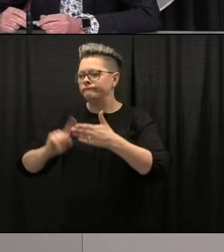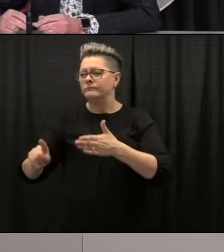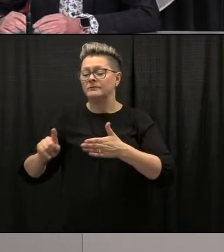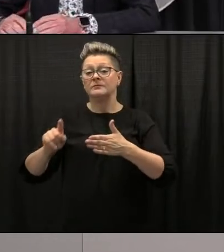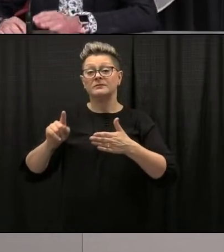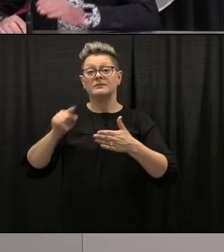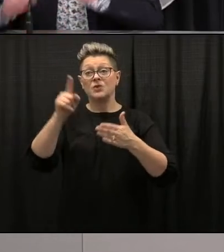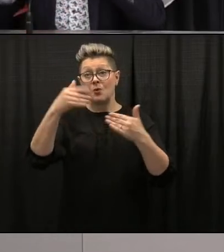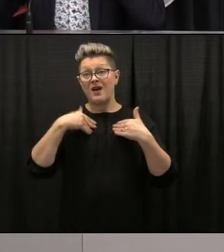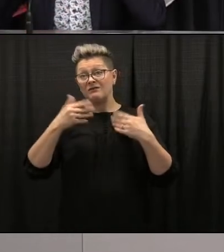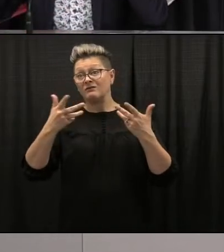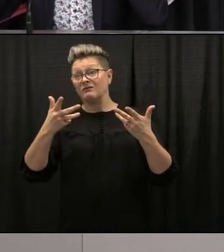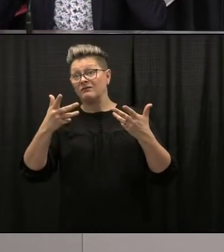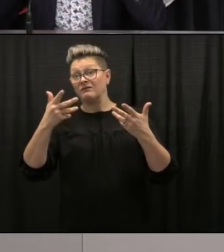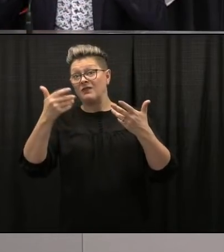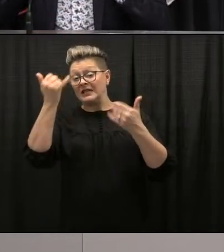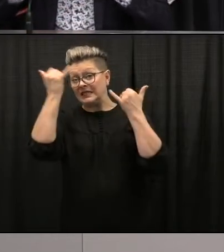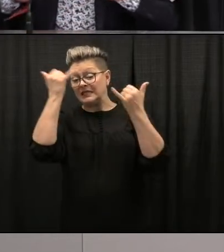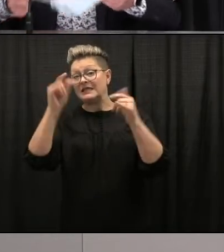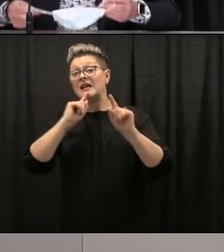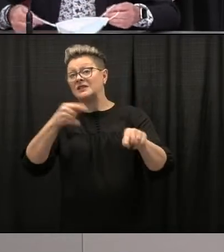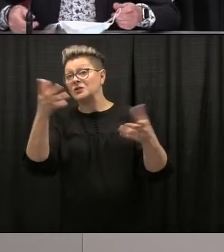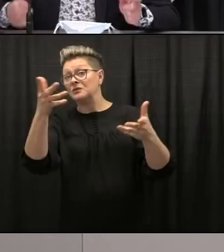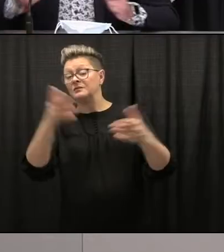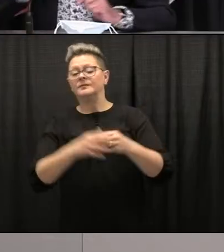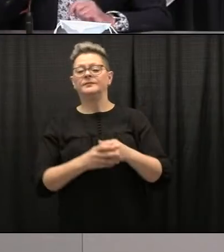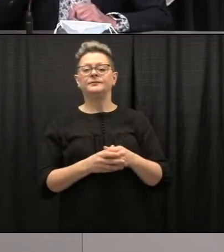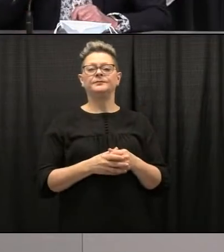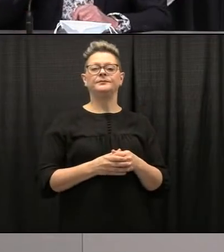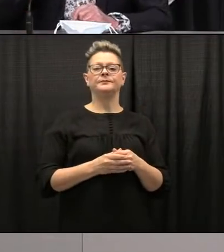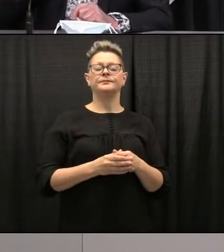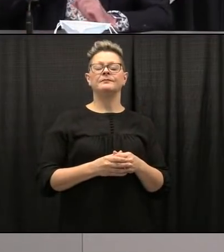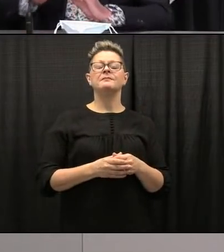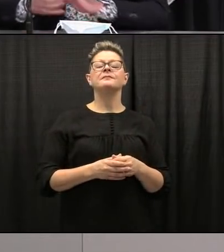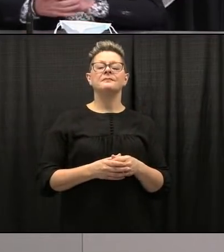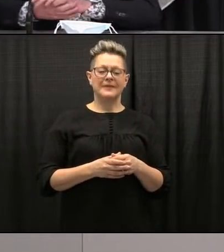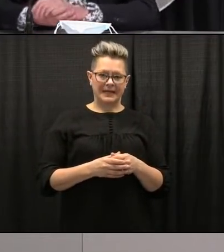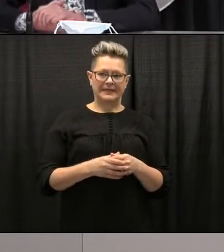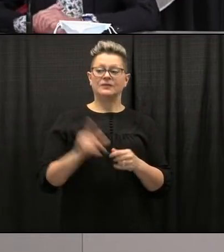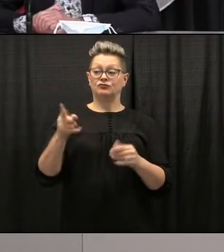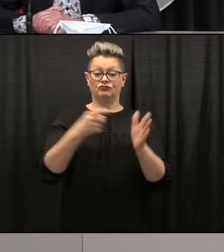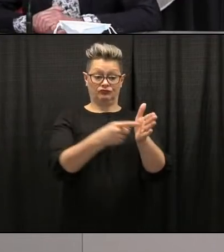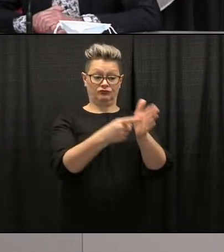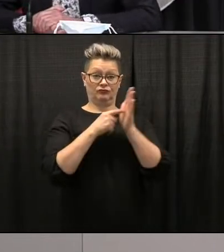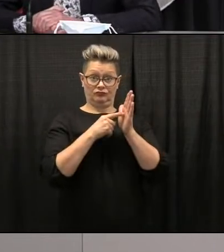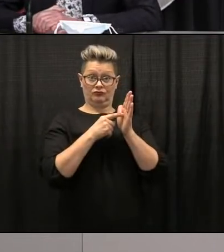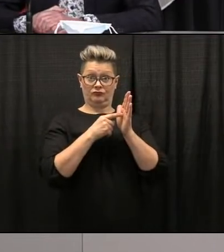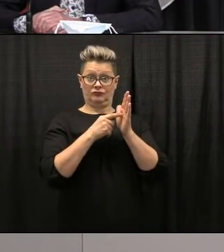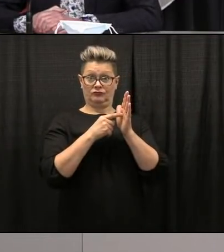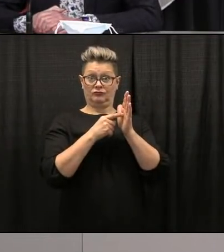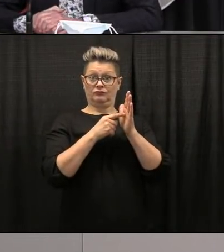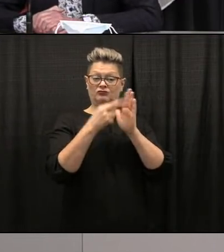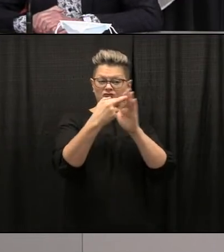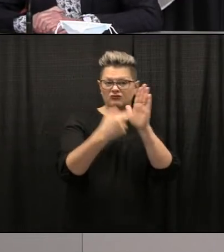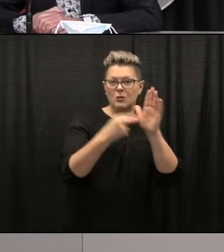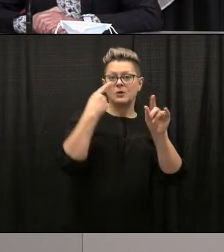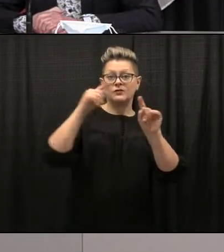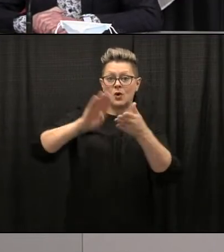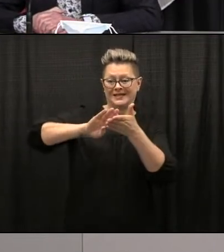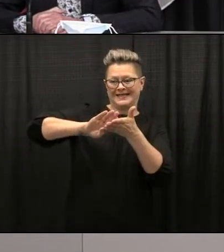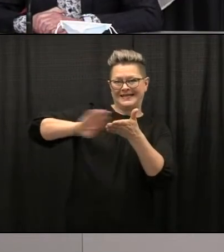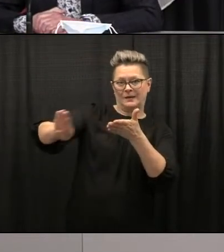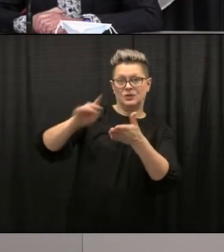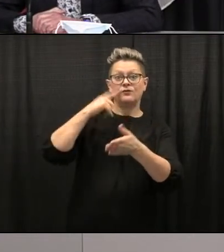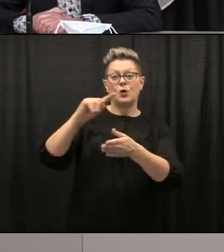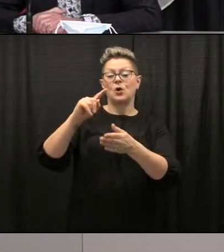where that stands. Minister? The criteria and guidelines for exemptions